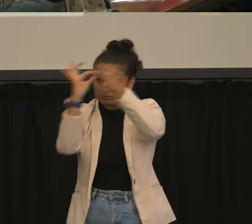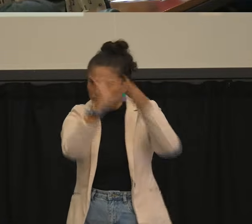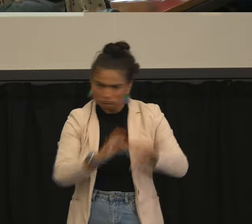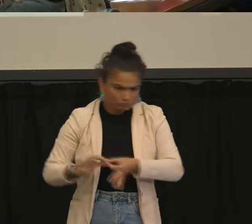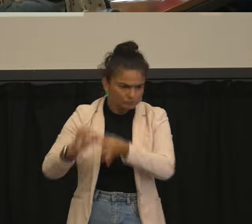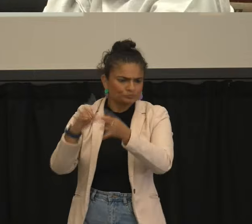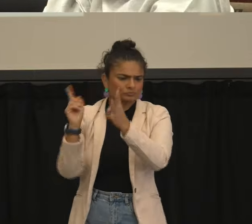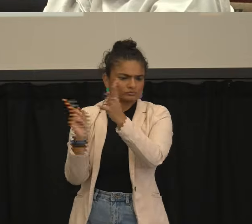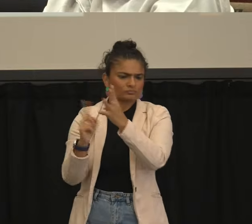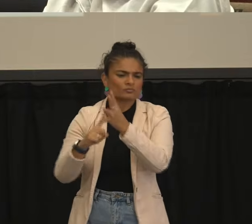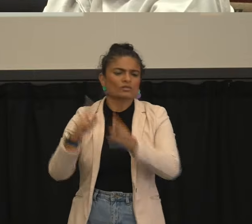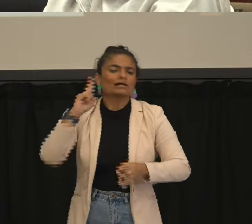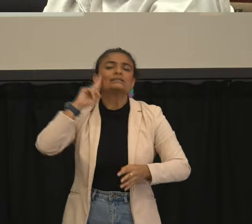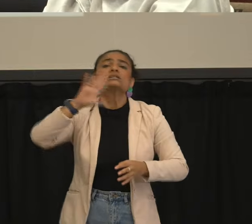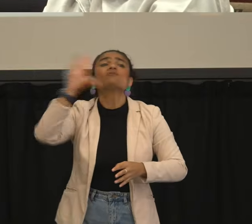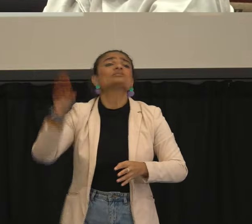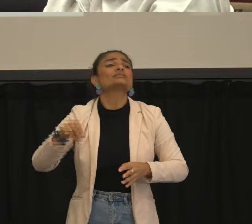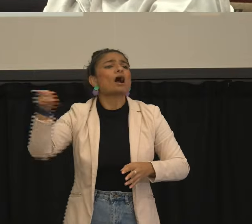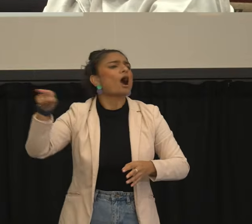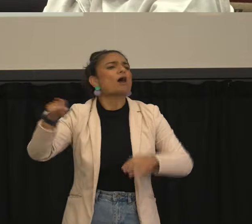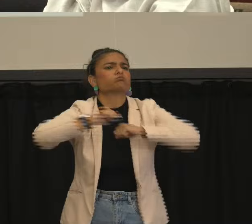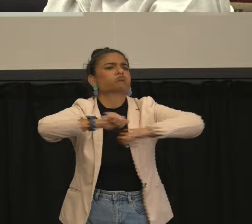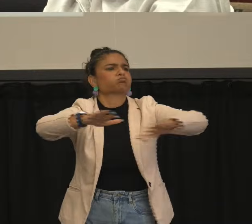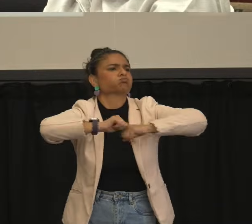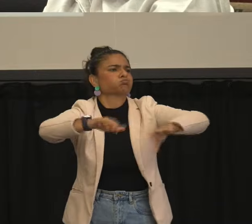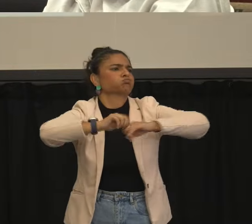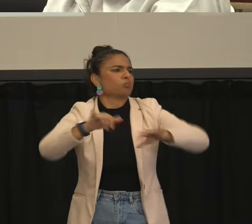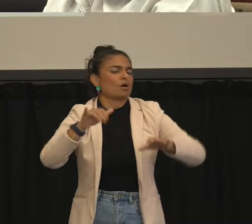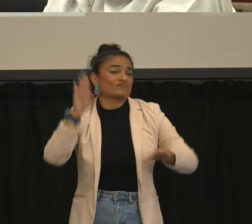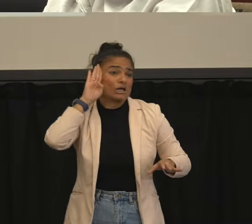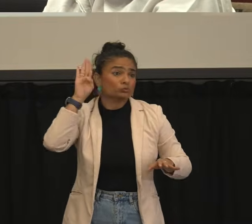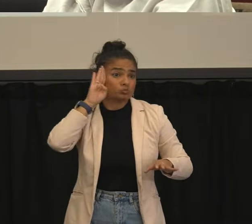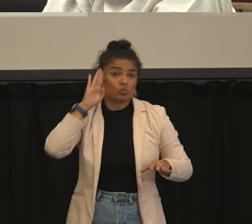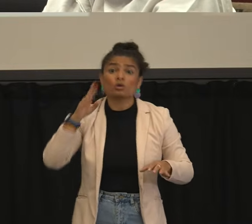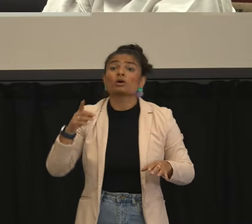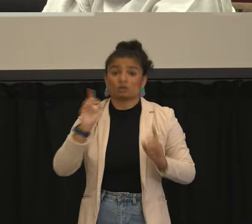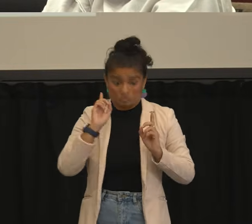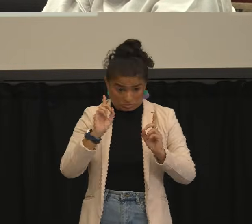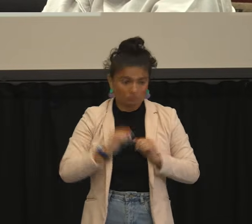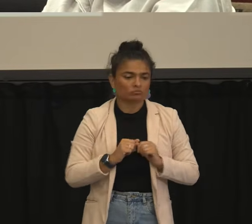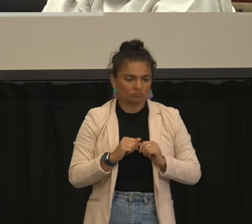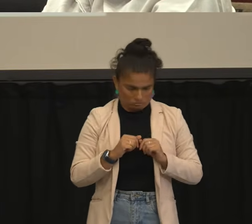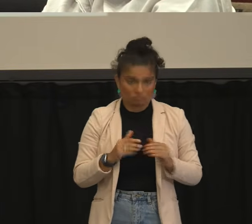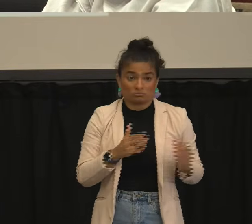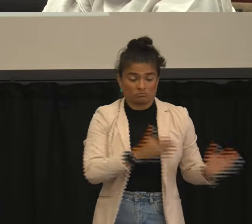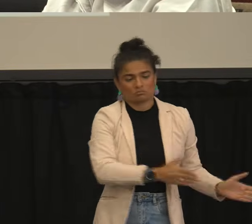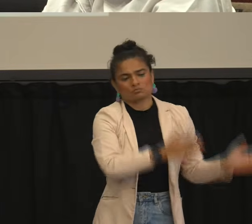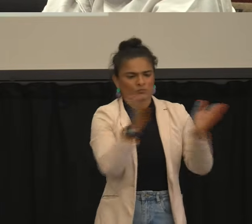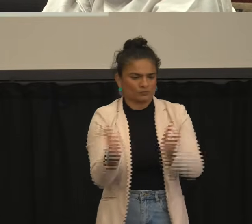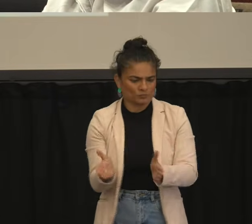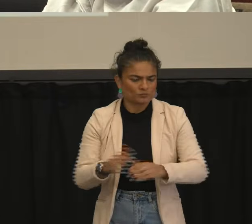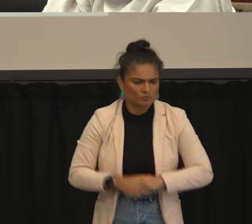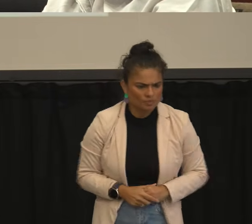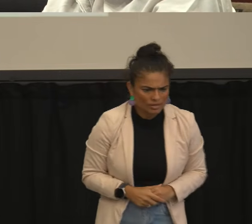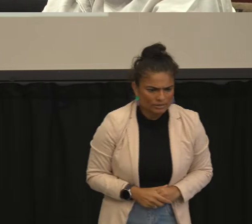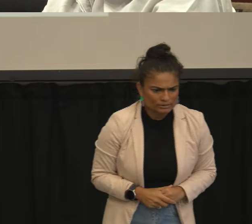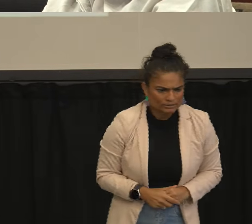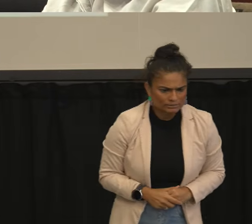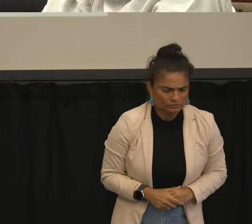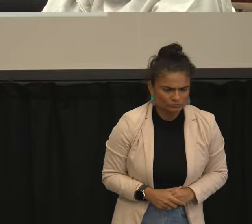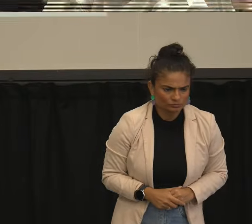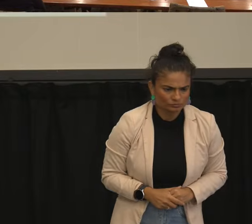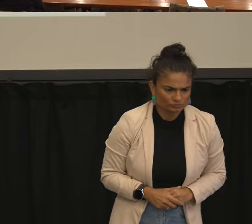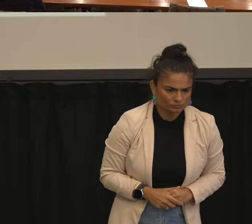also a network connecting deaf and hearing communities, and then DeafSA have videos and social